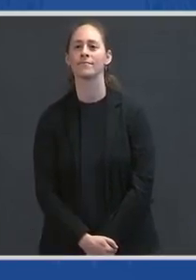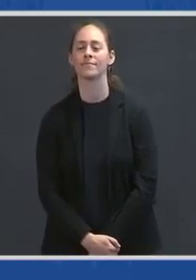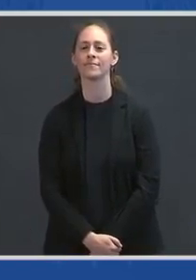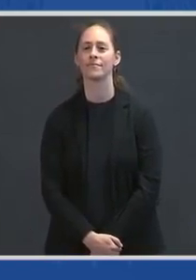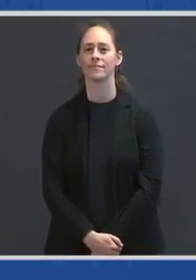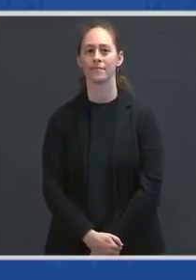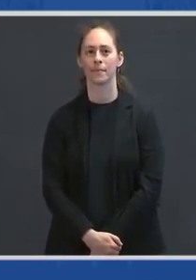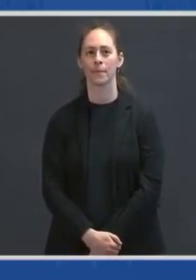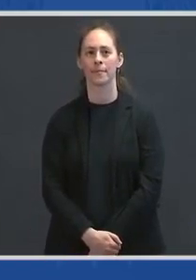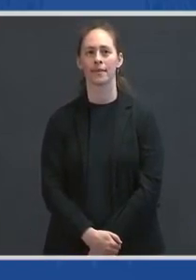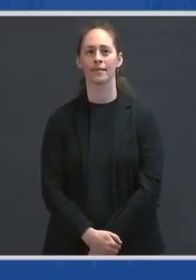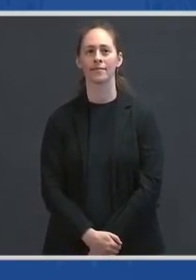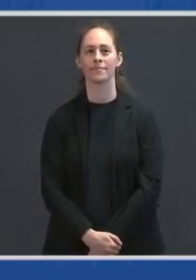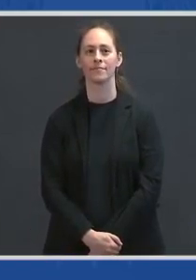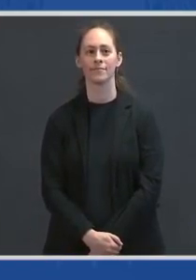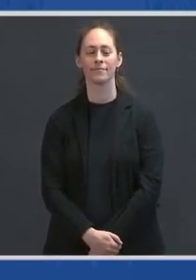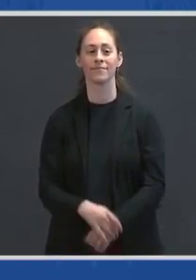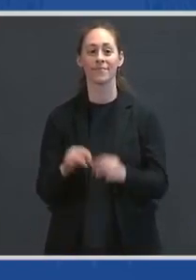Me? Yep.